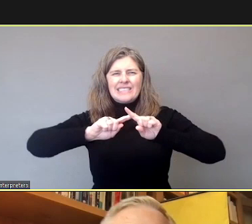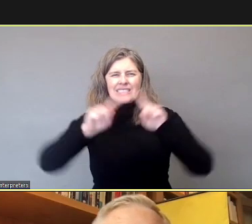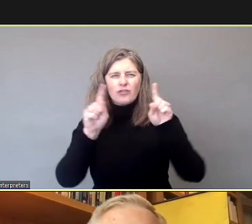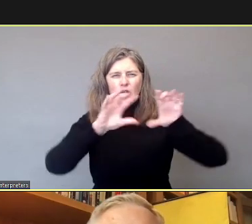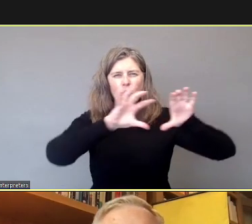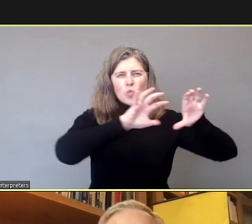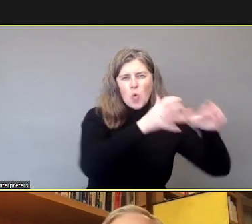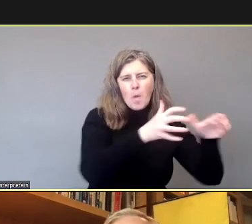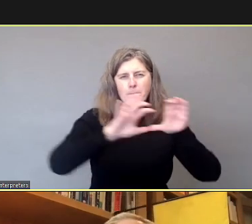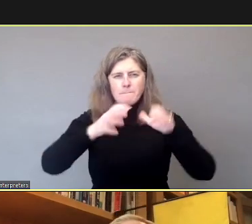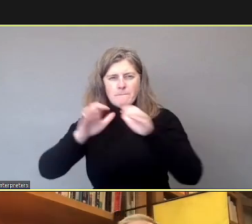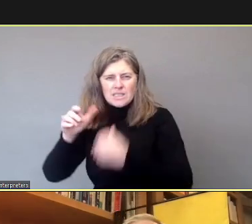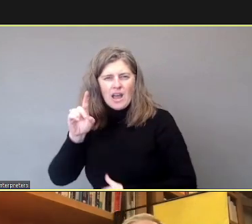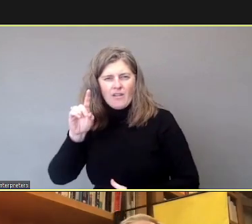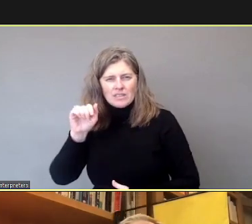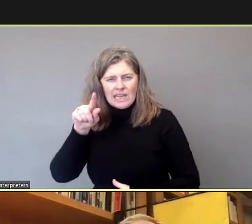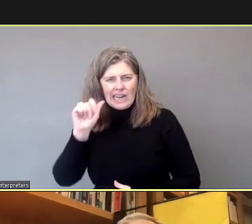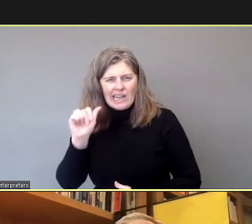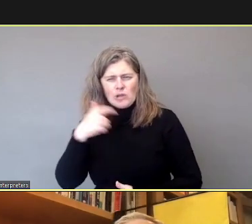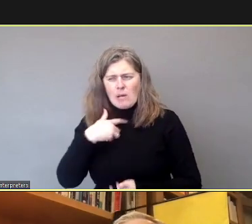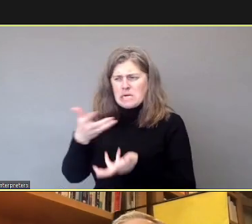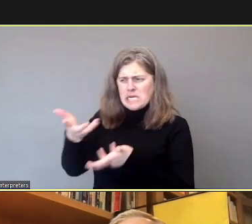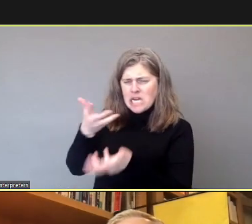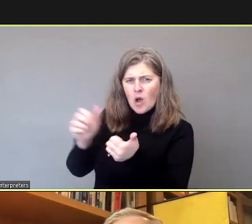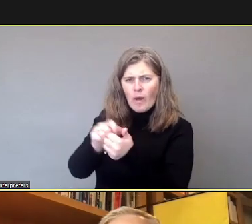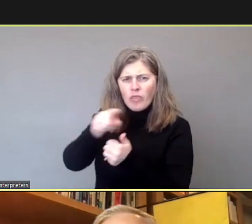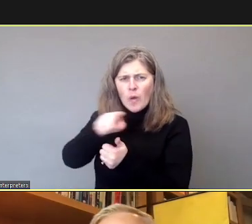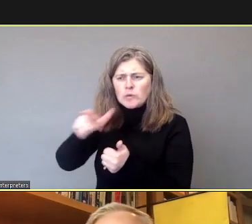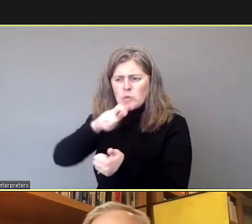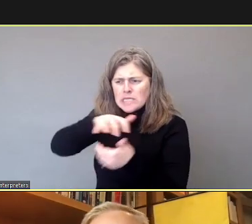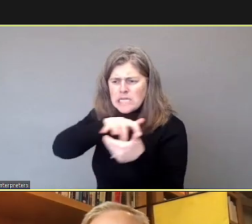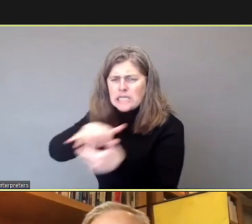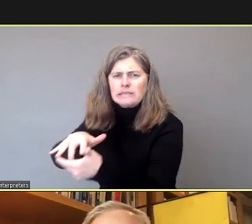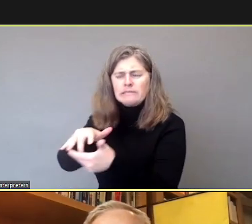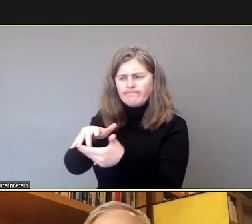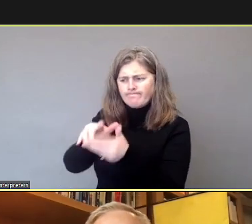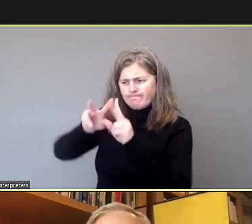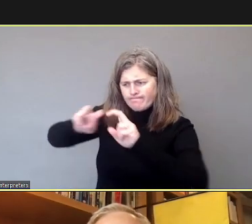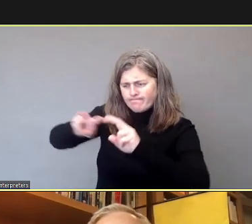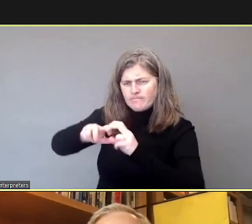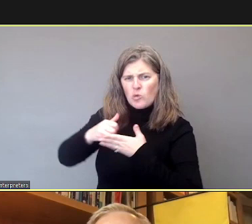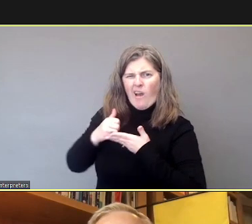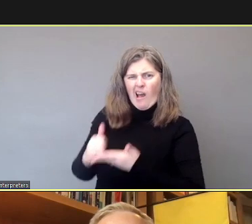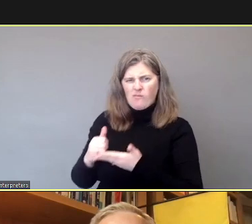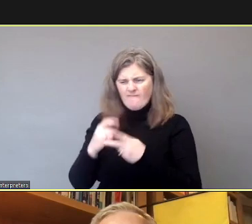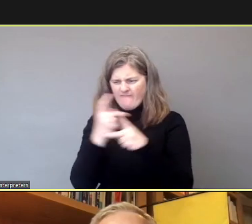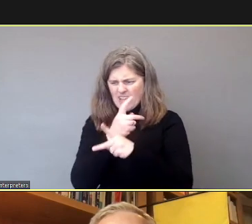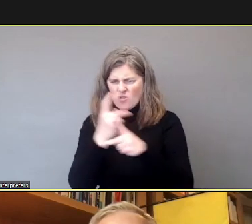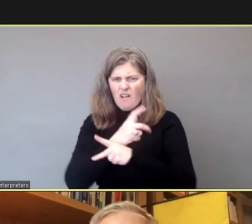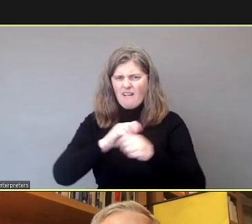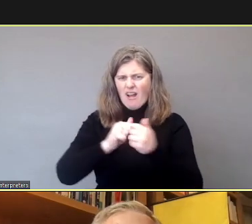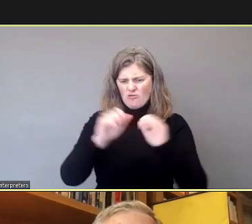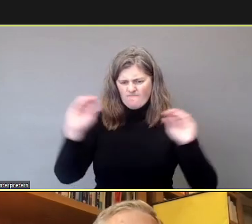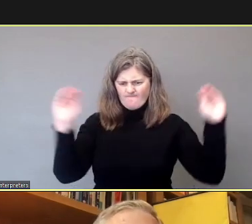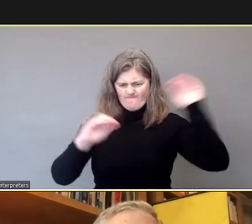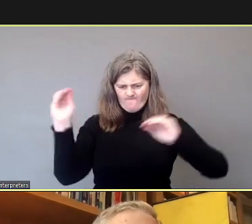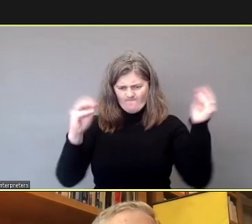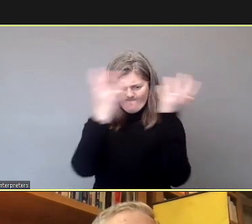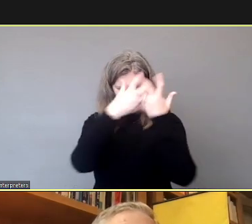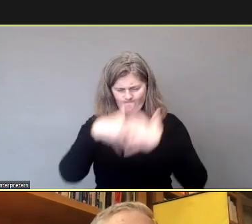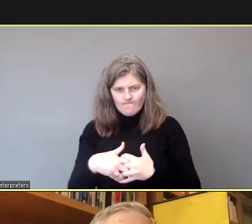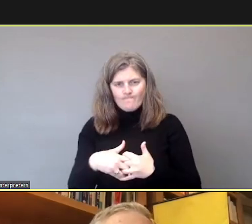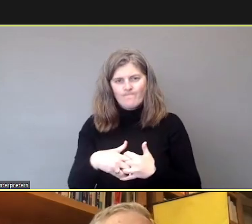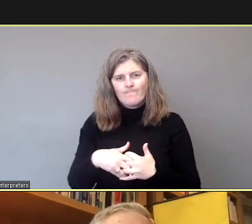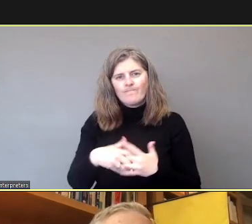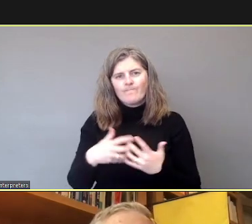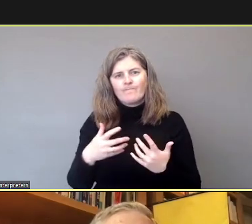so we're working with the epidemiologists to help them figure out, because they only